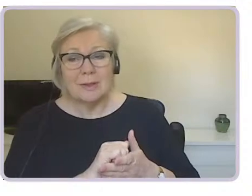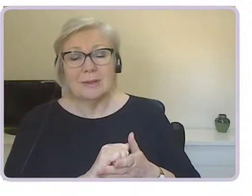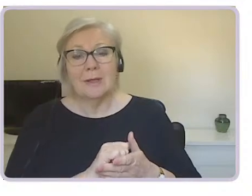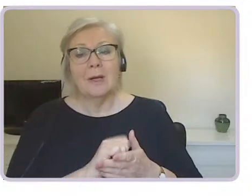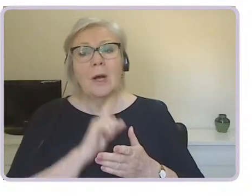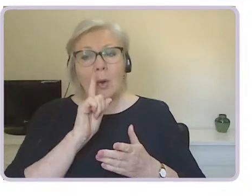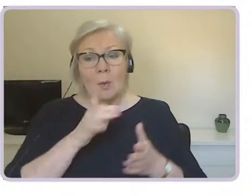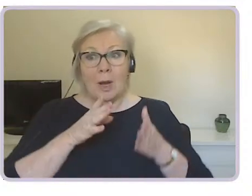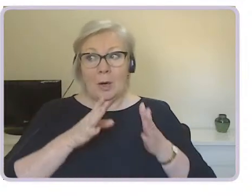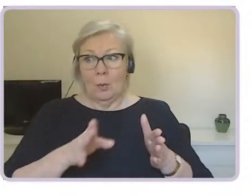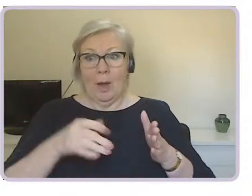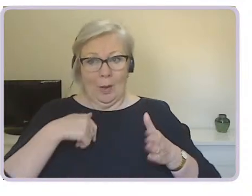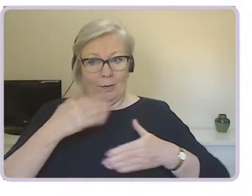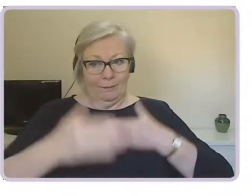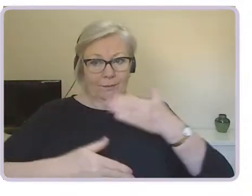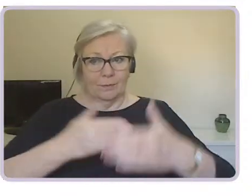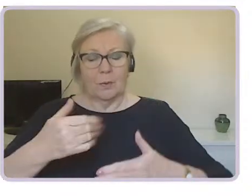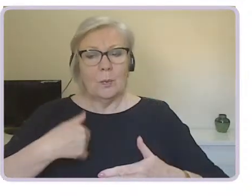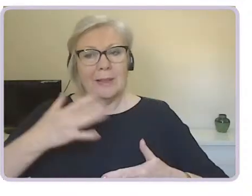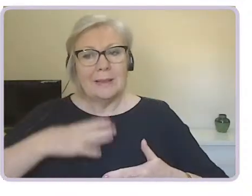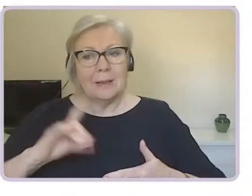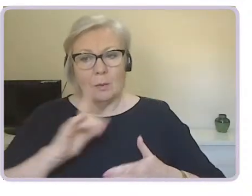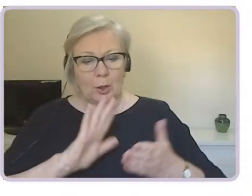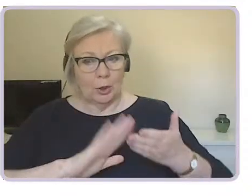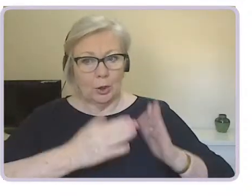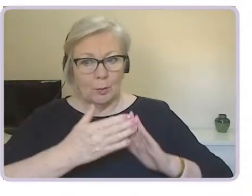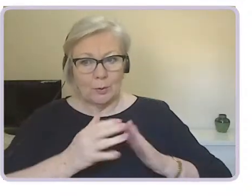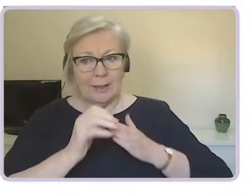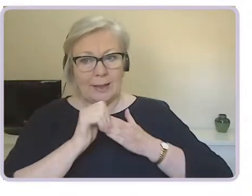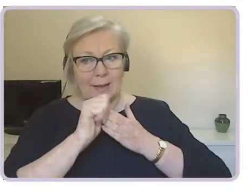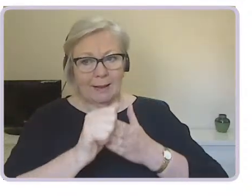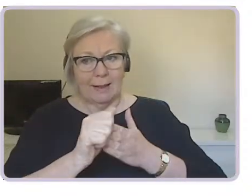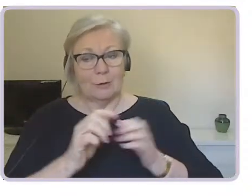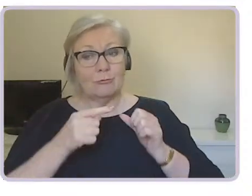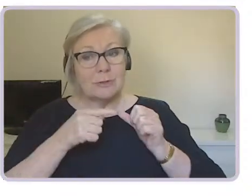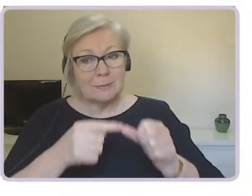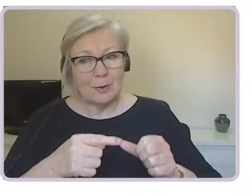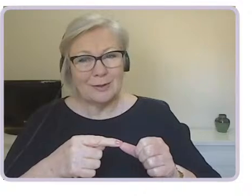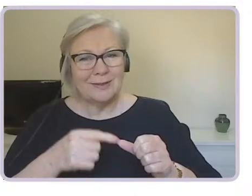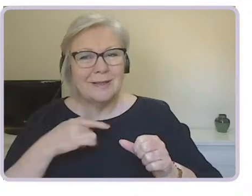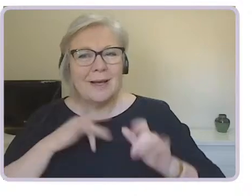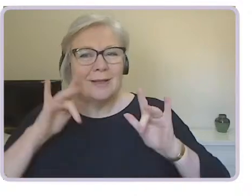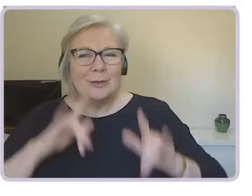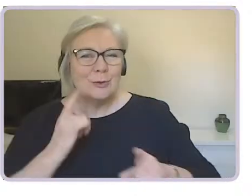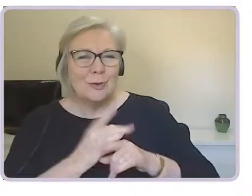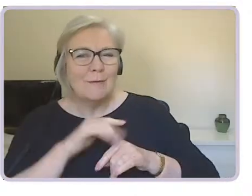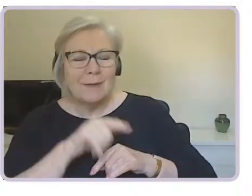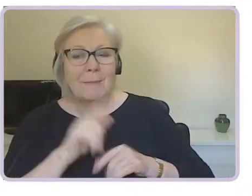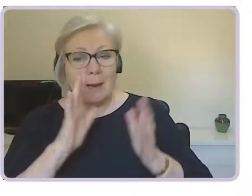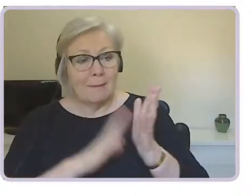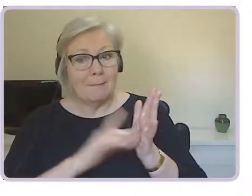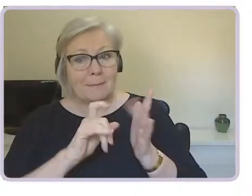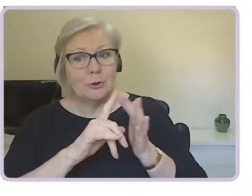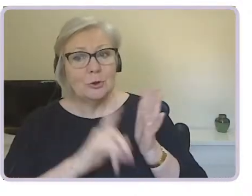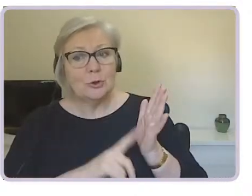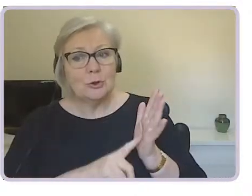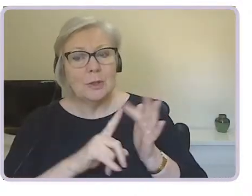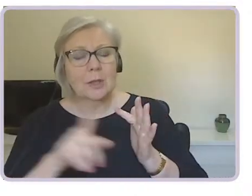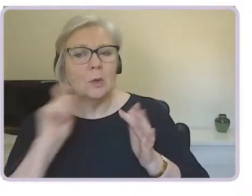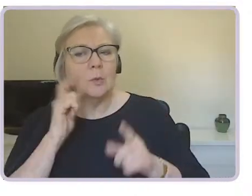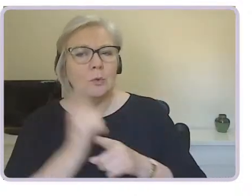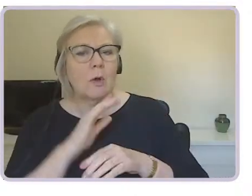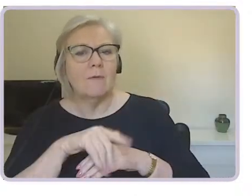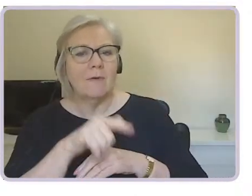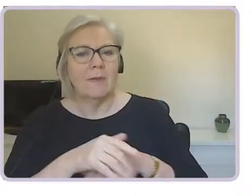is suggest that we need a community-led response, and I didn't get a chance to talk to that, but I think Michelle will talk about that in relation to